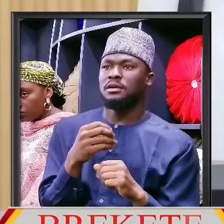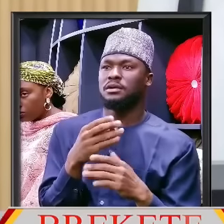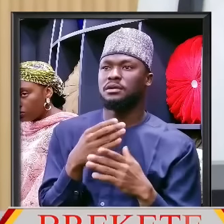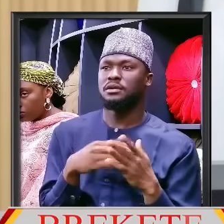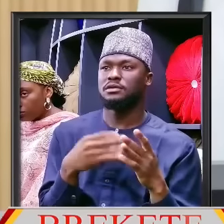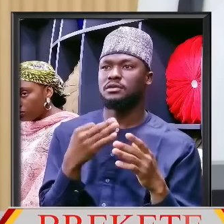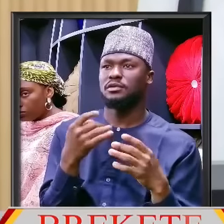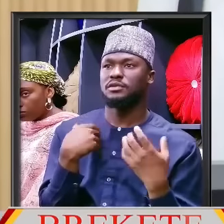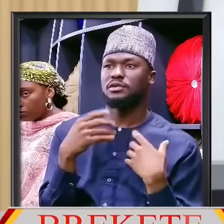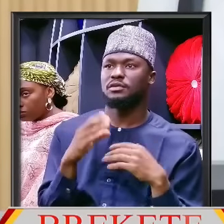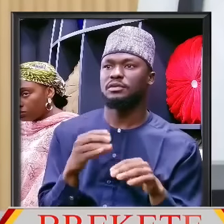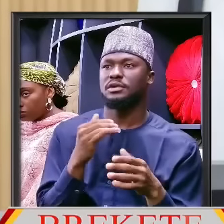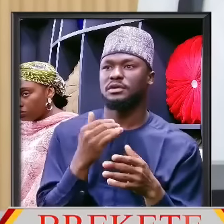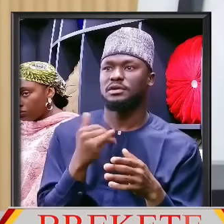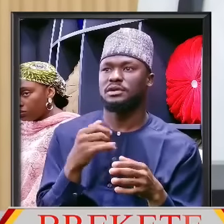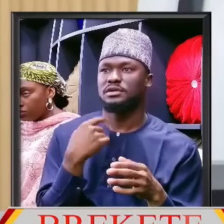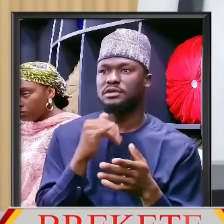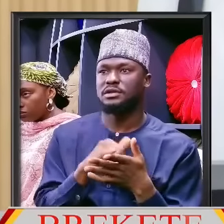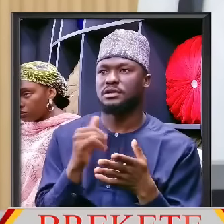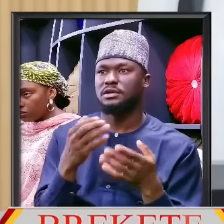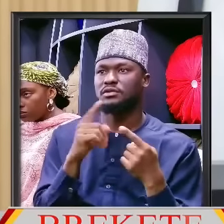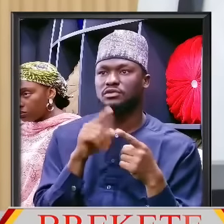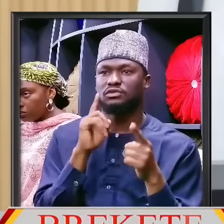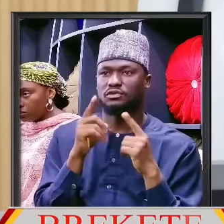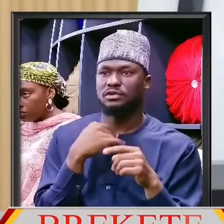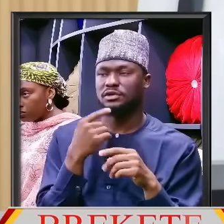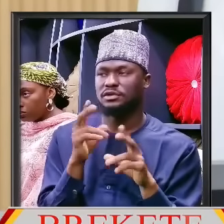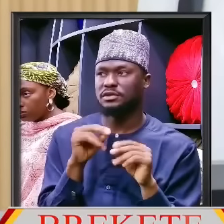head. They won't talk. I say no.